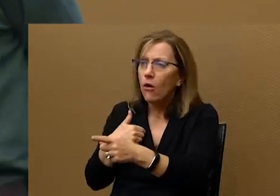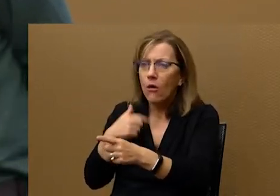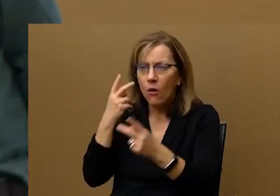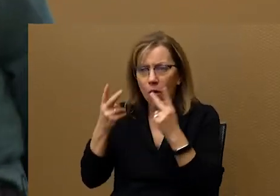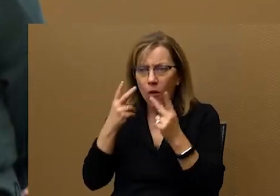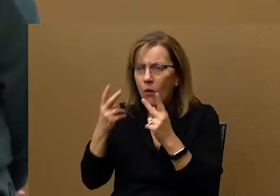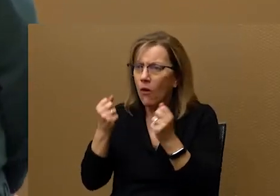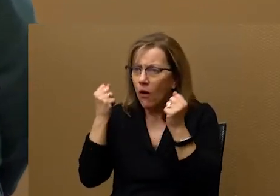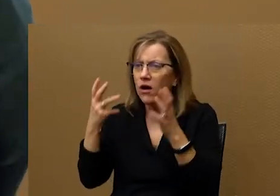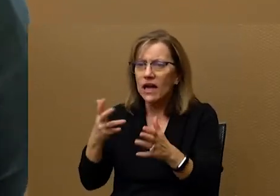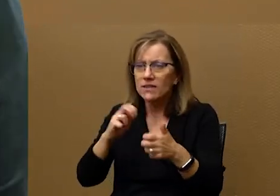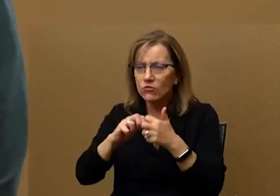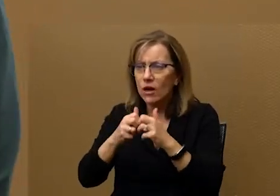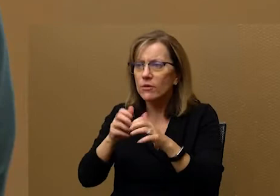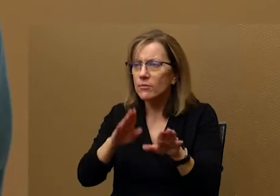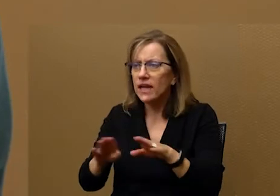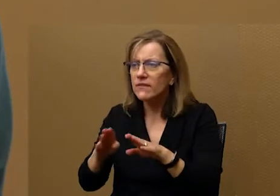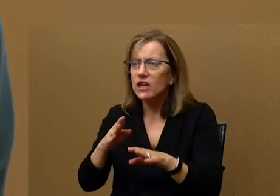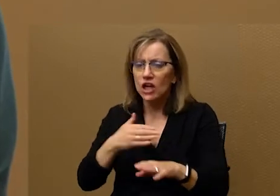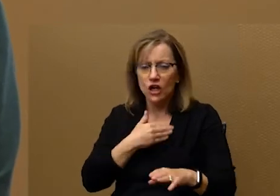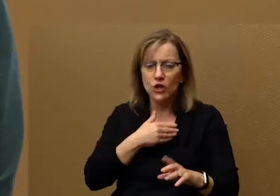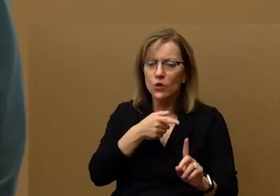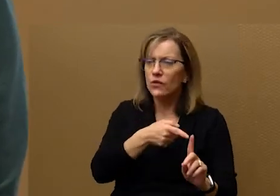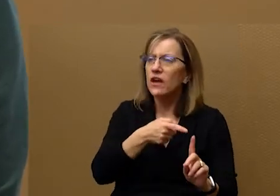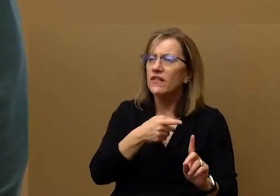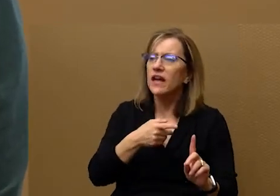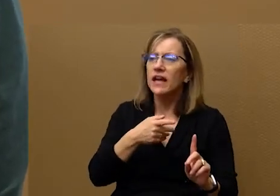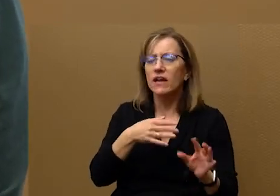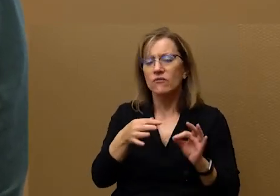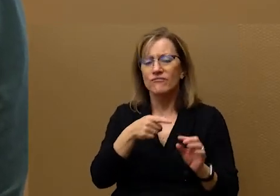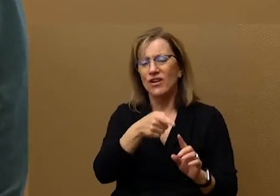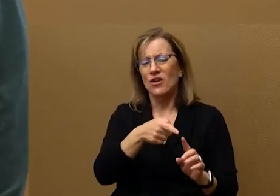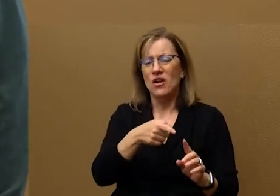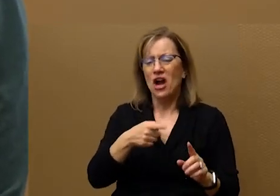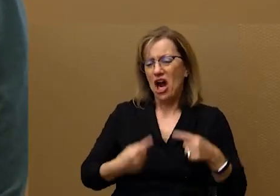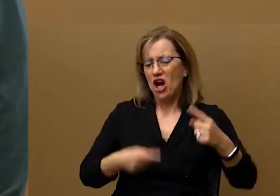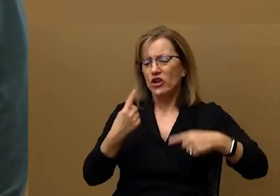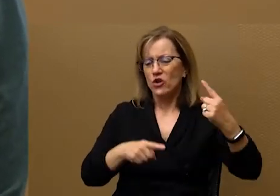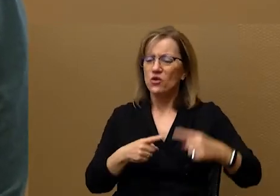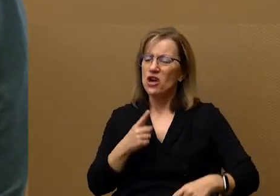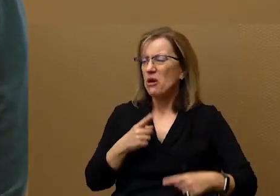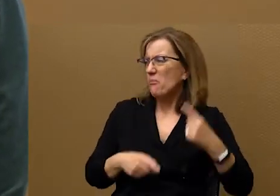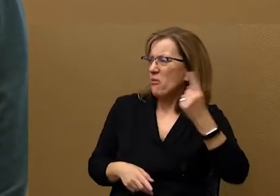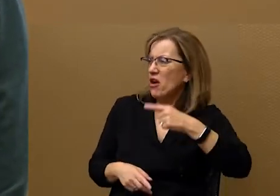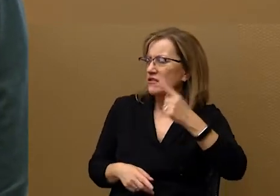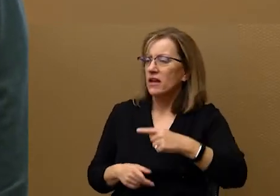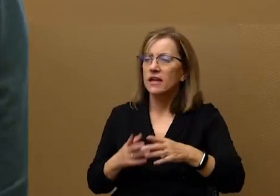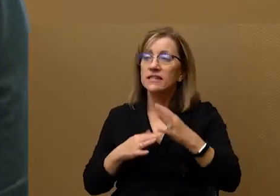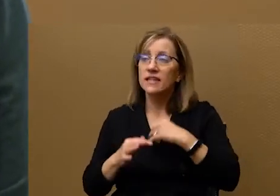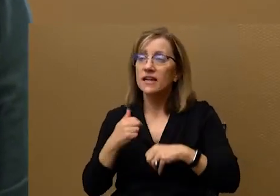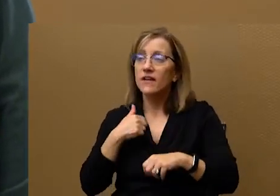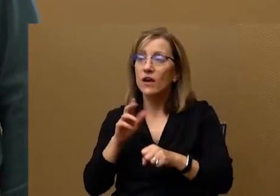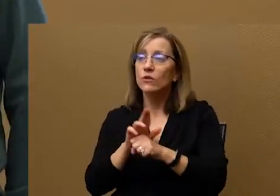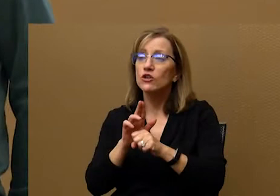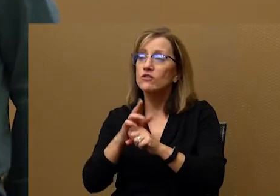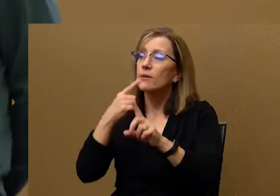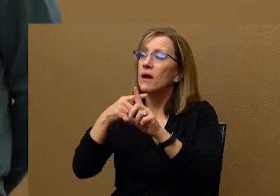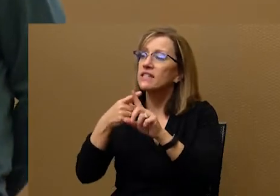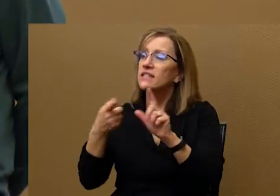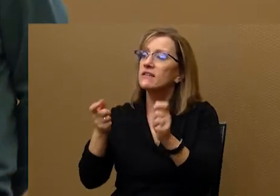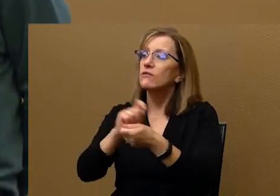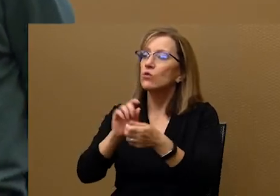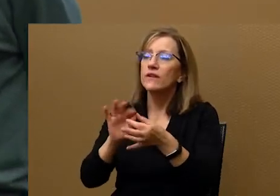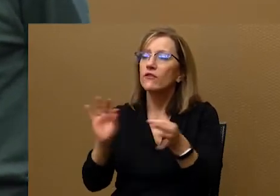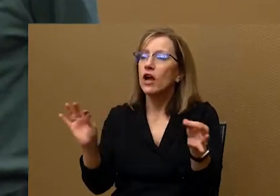youth that would normally typically be described as argumentative or bossy. Instead, I would use a positive reframe. And so I would